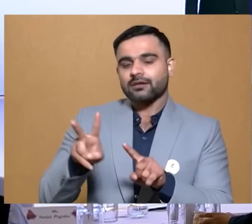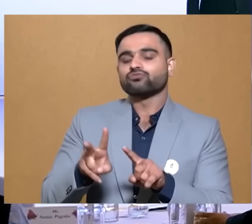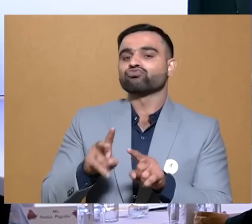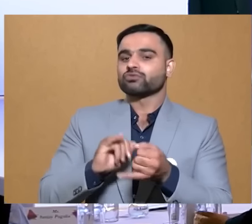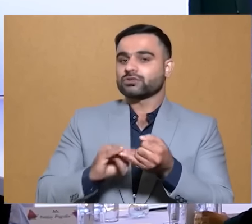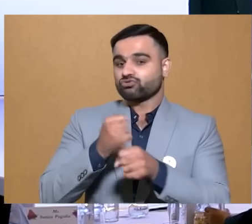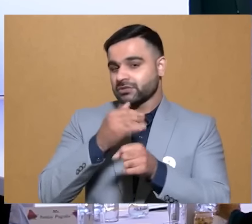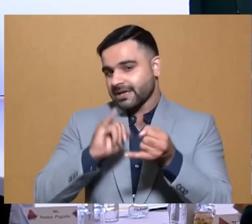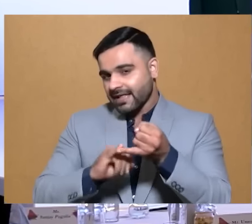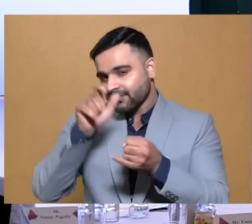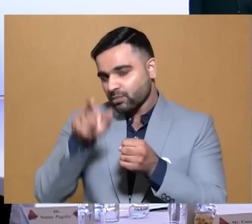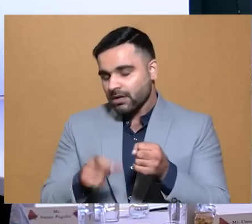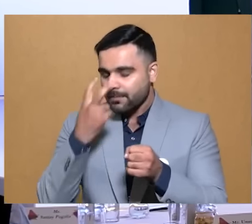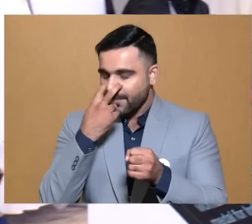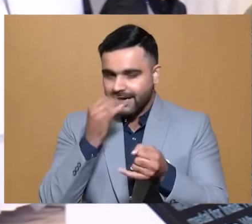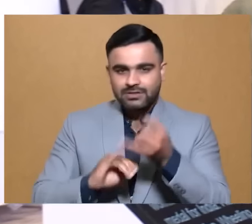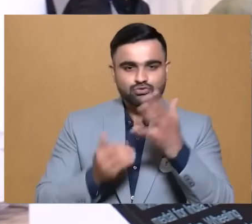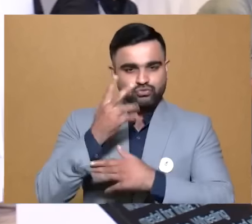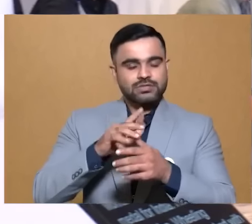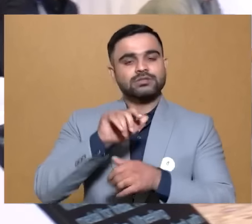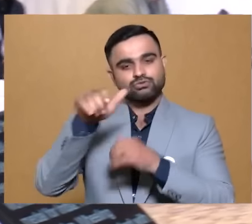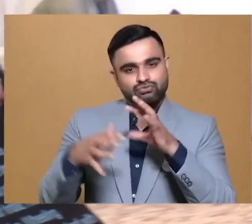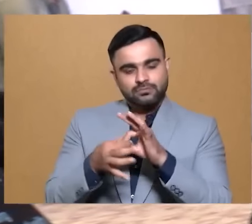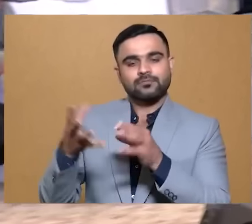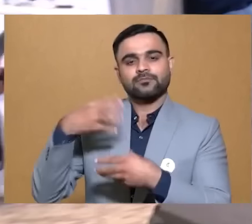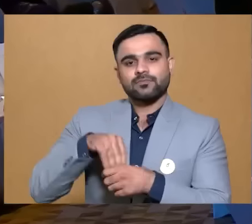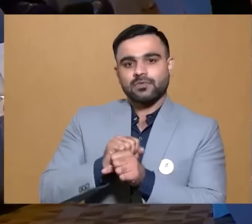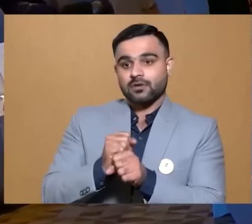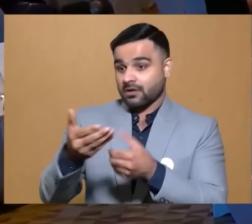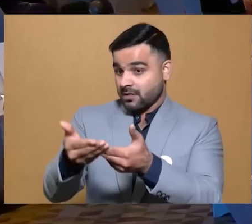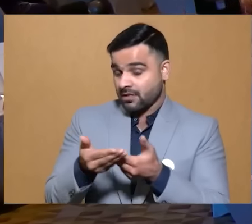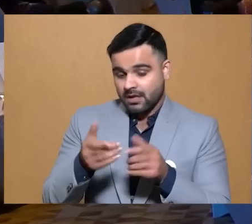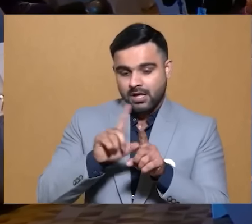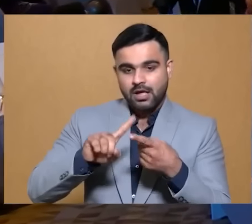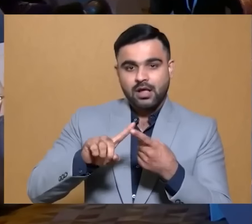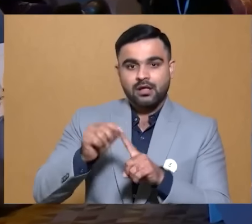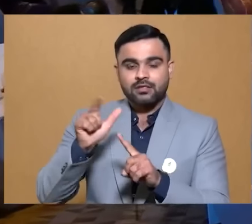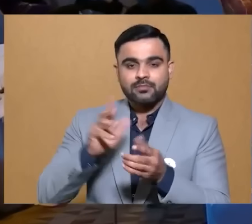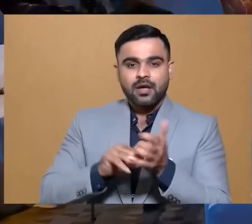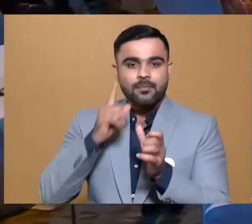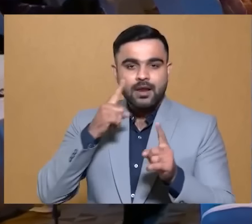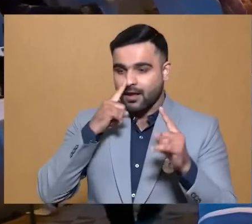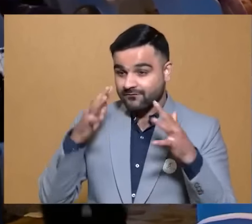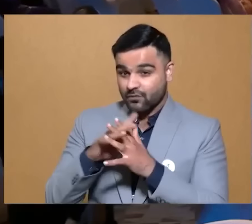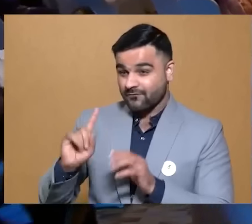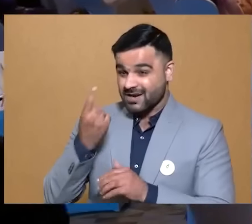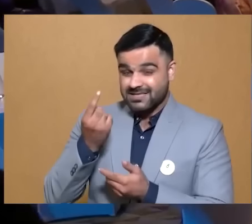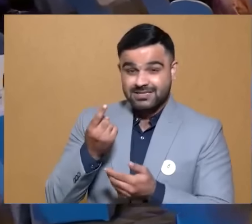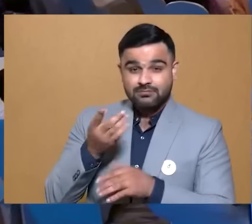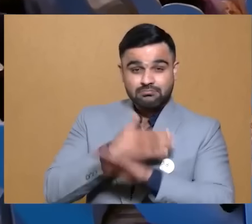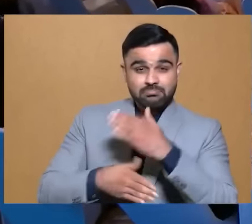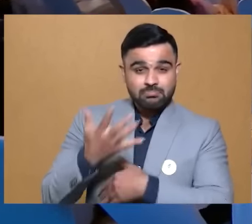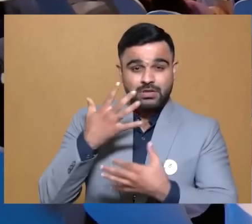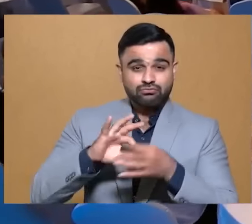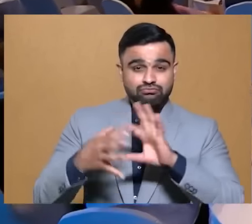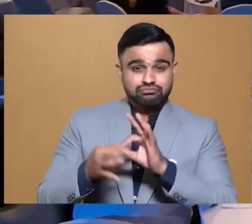Blind in India. We'd also like to invite Deepa Malik, the first Indian woman to win a Paralympic medal for India.